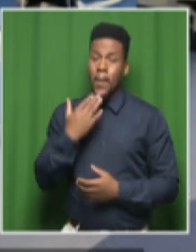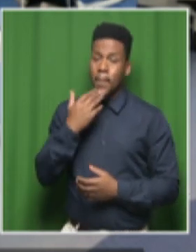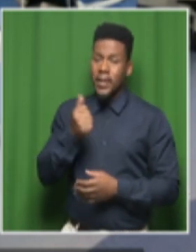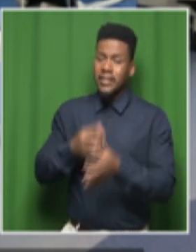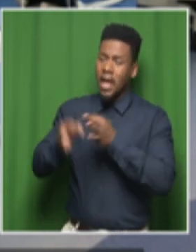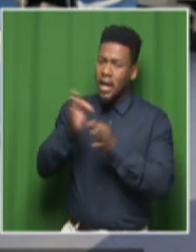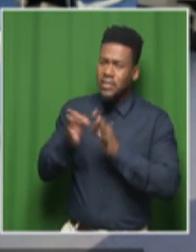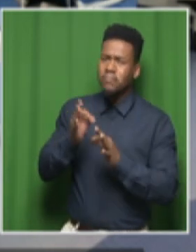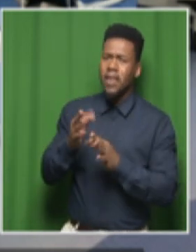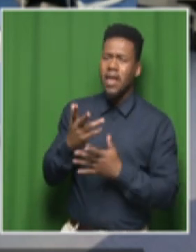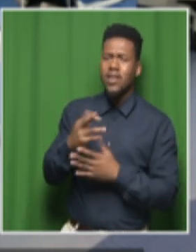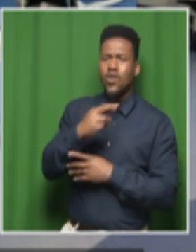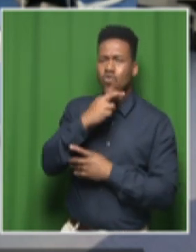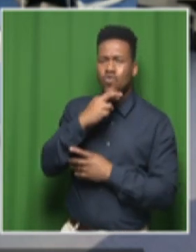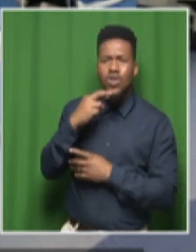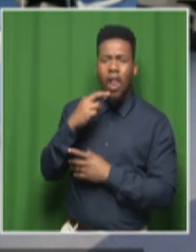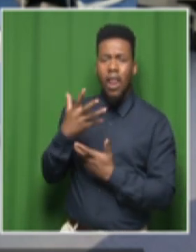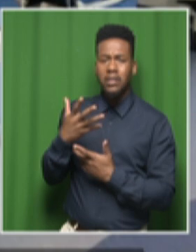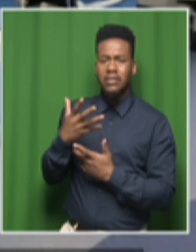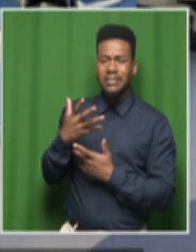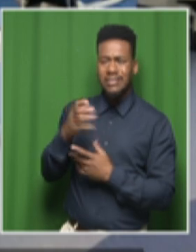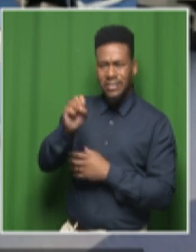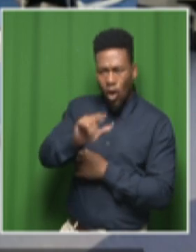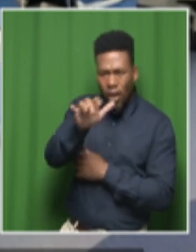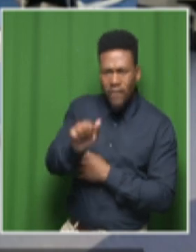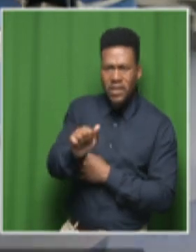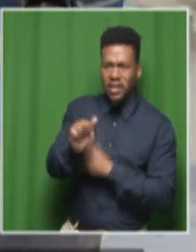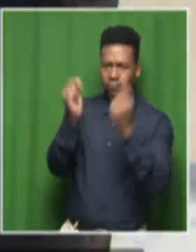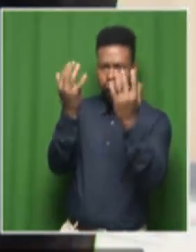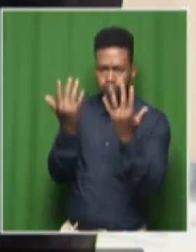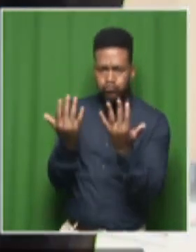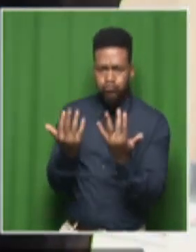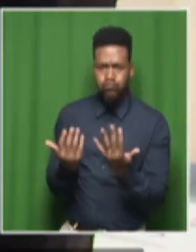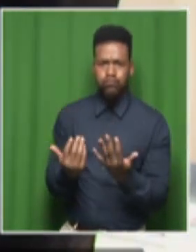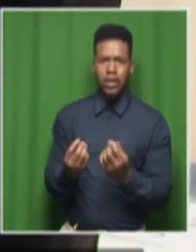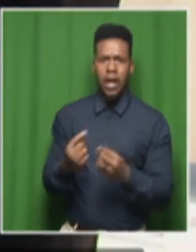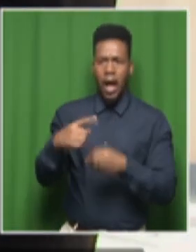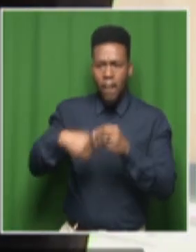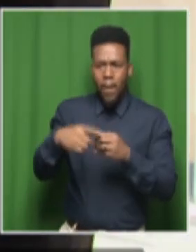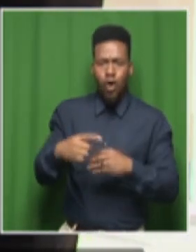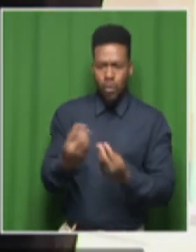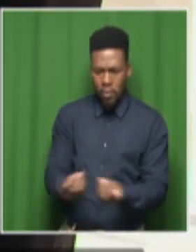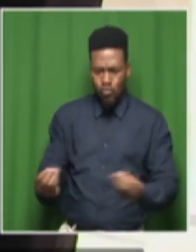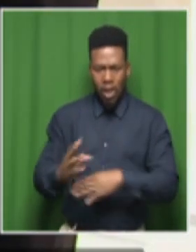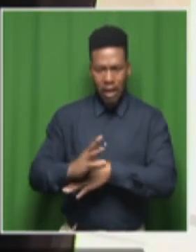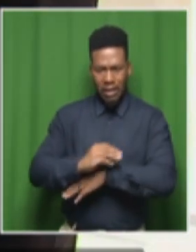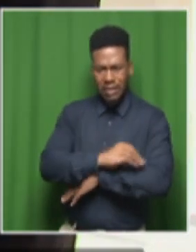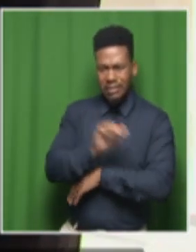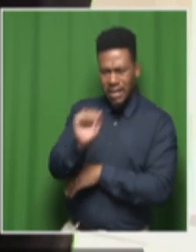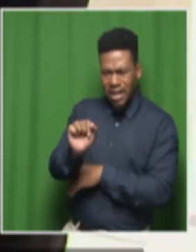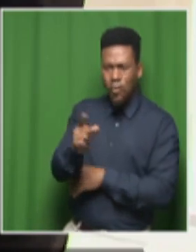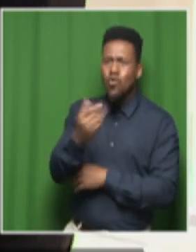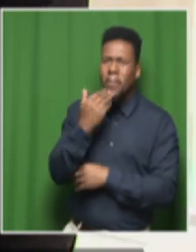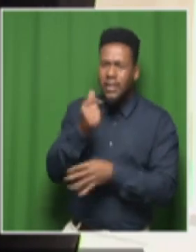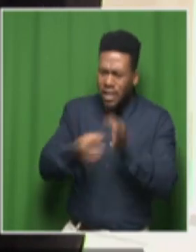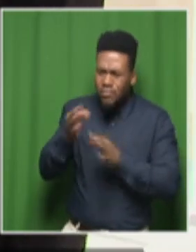the realities on the ground in South African context, the stats coming through with regard to childhood cancer. Perhaps you could paint that picture for us as we